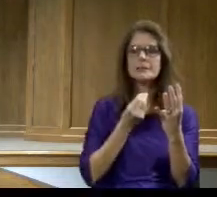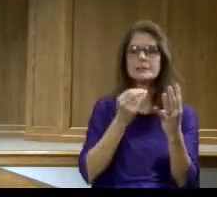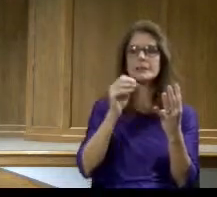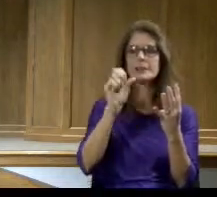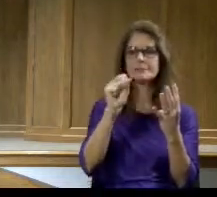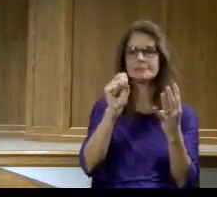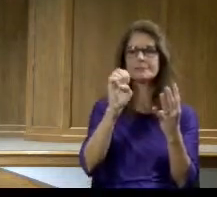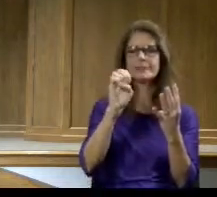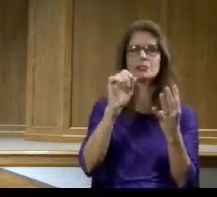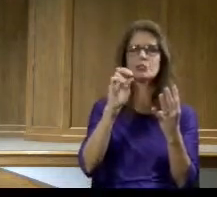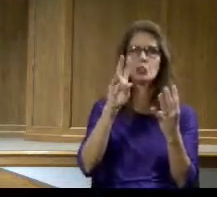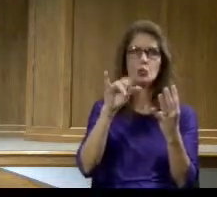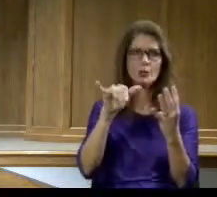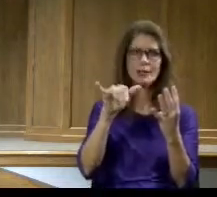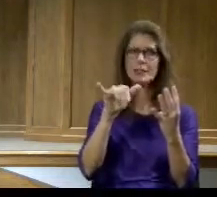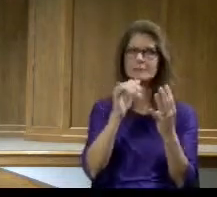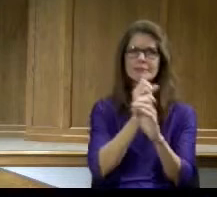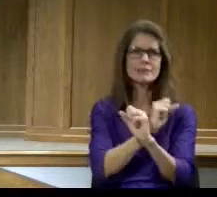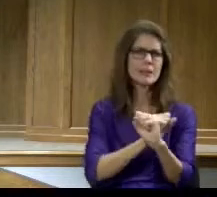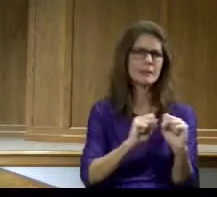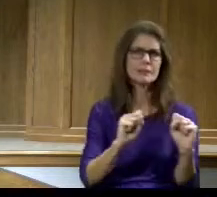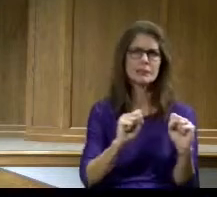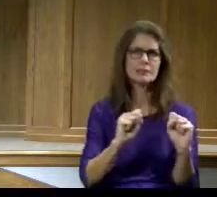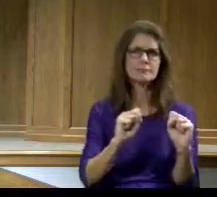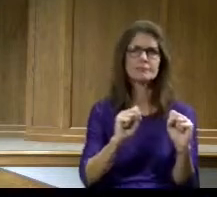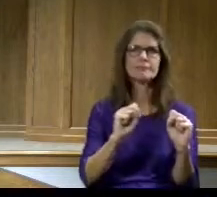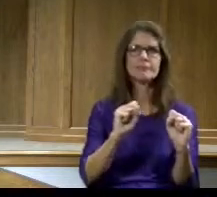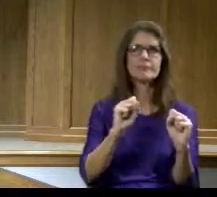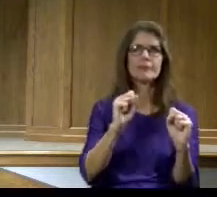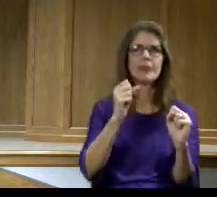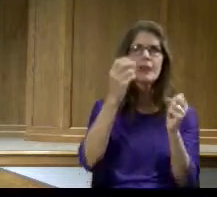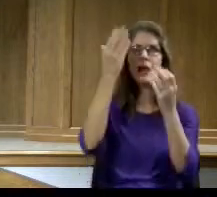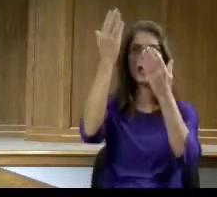I am always with you.